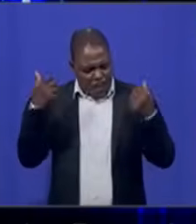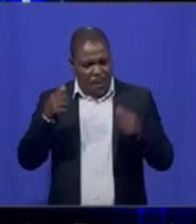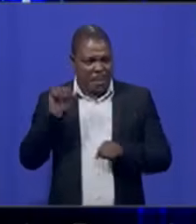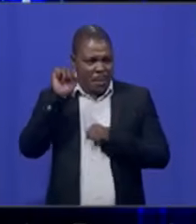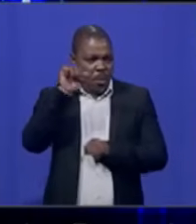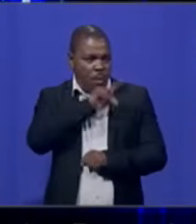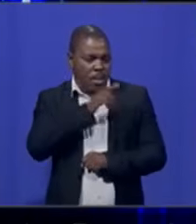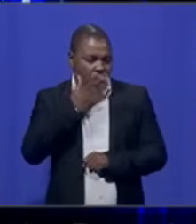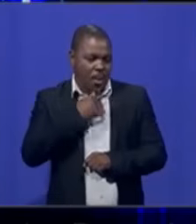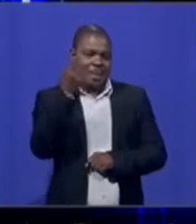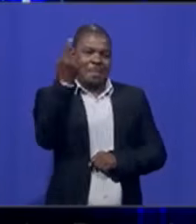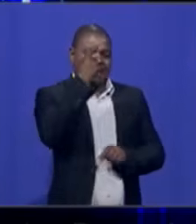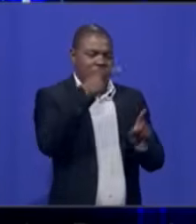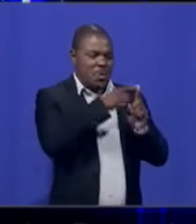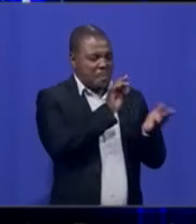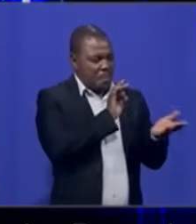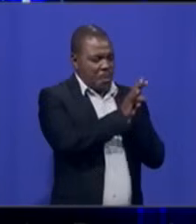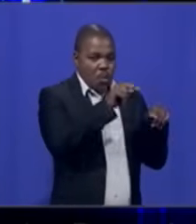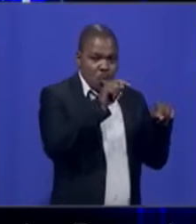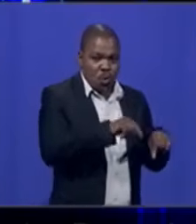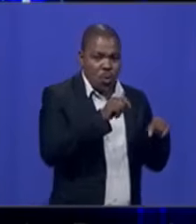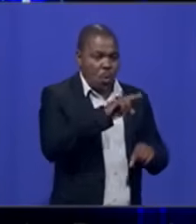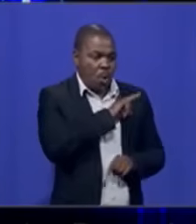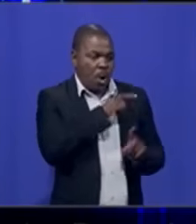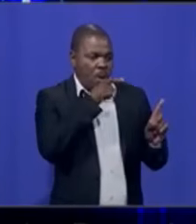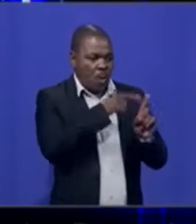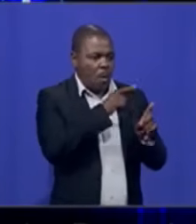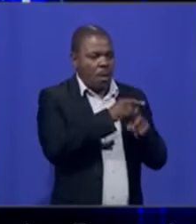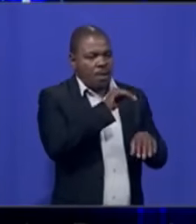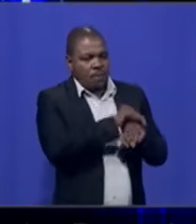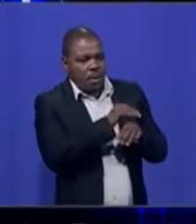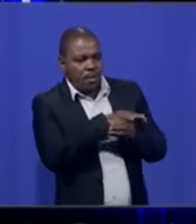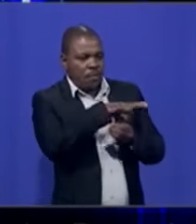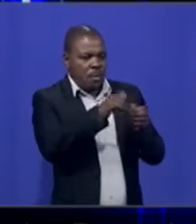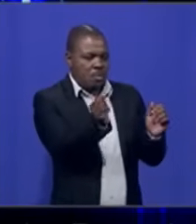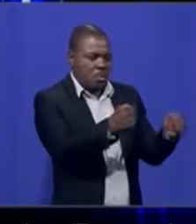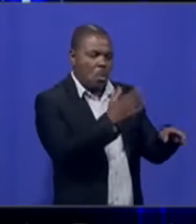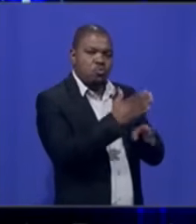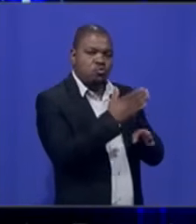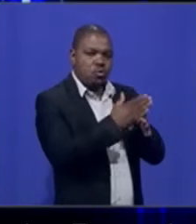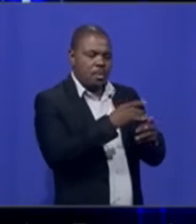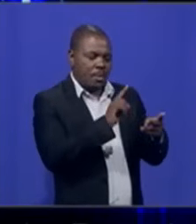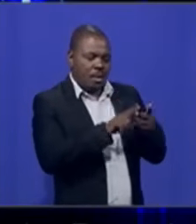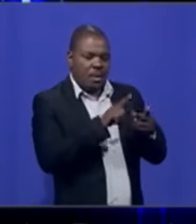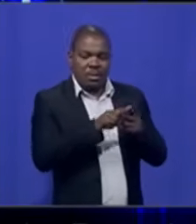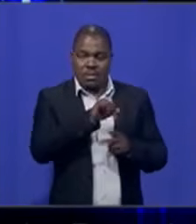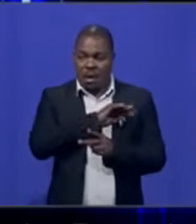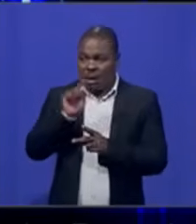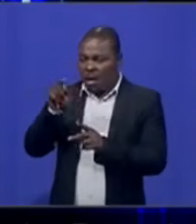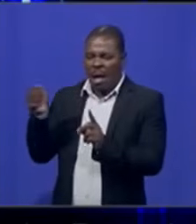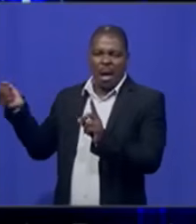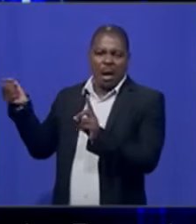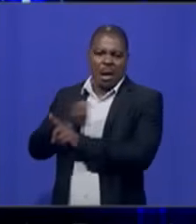a lelekwe hanghang ba mo qosa ka hore o hira ka leeme mo teng a hirang ba lelapa la hae le ho hlorisa basebetsi ba